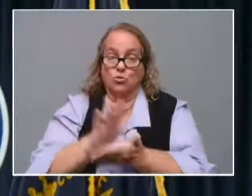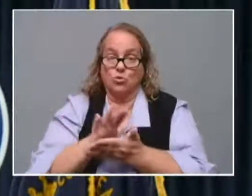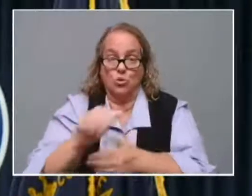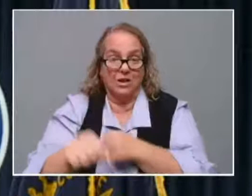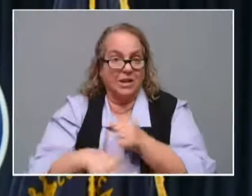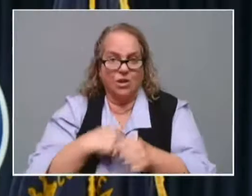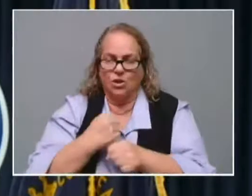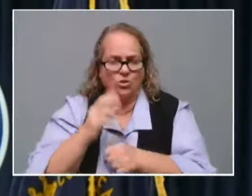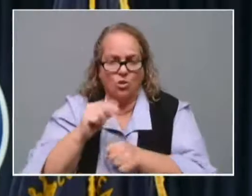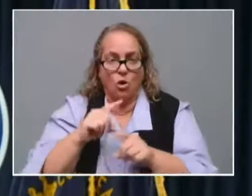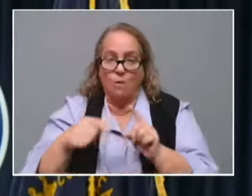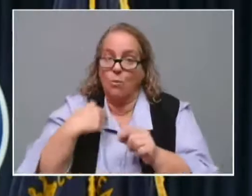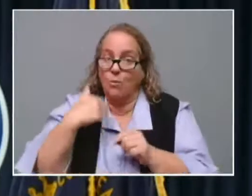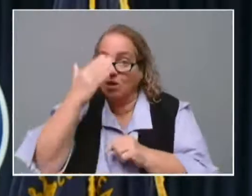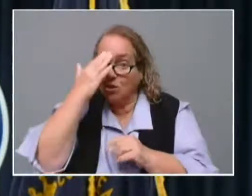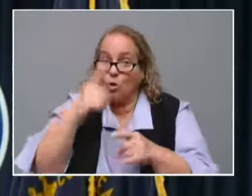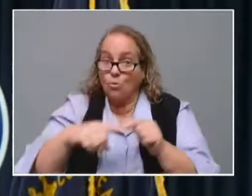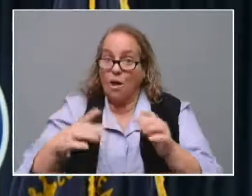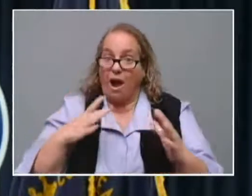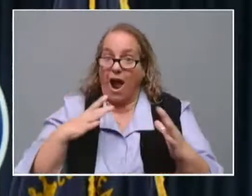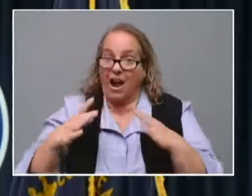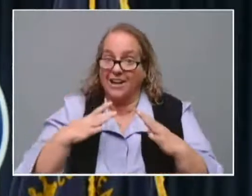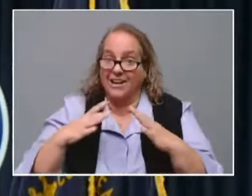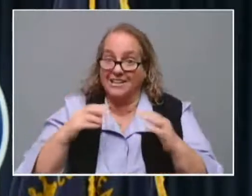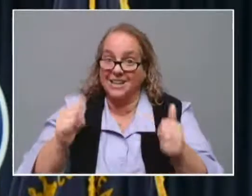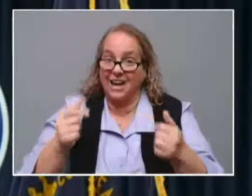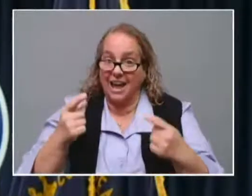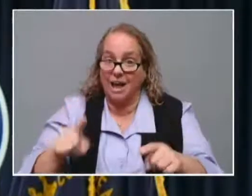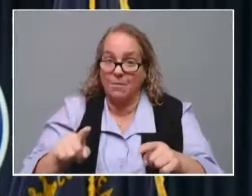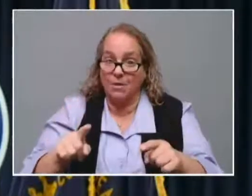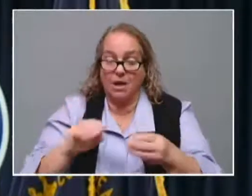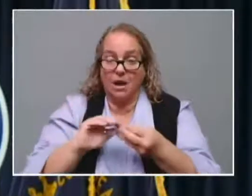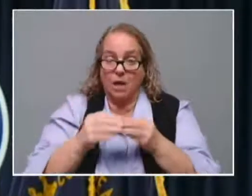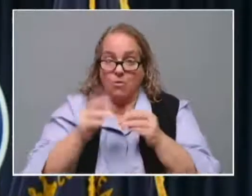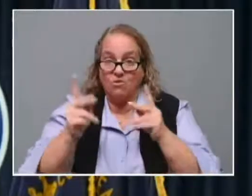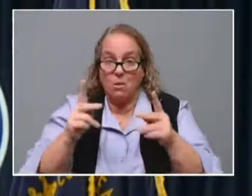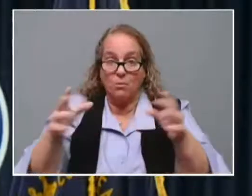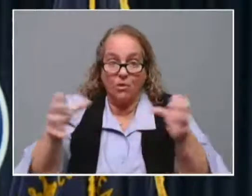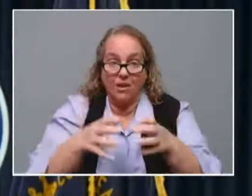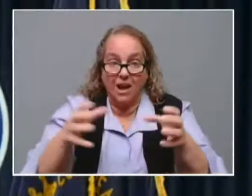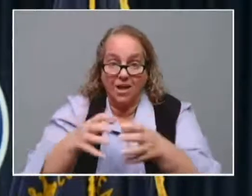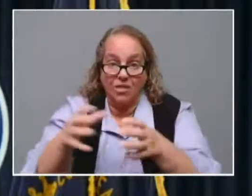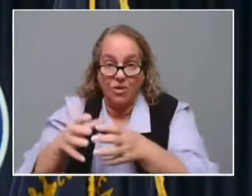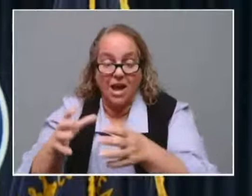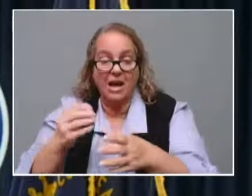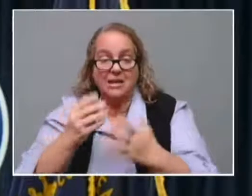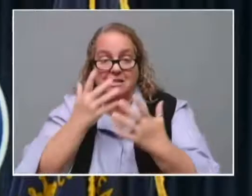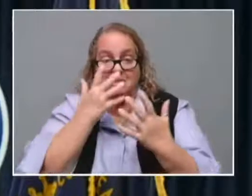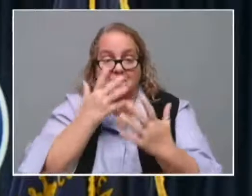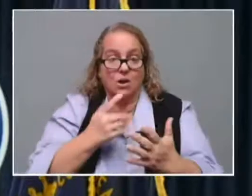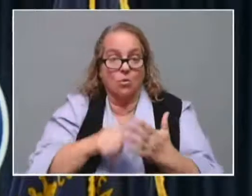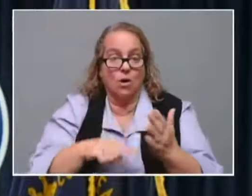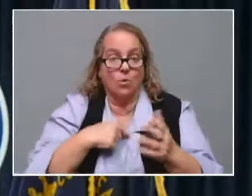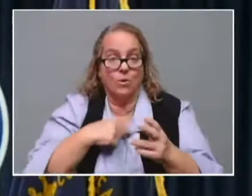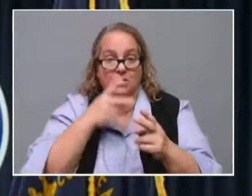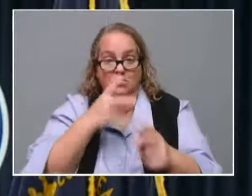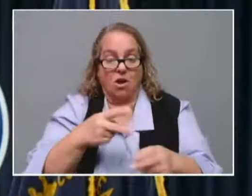do, the amount of gatherings, and sadly what we saw in what we would call the alpha